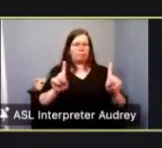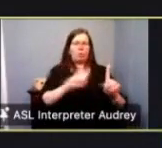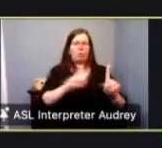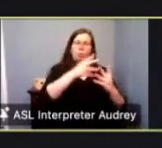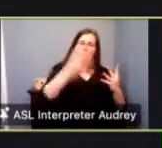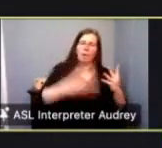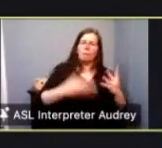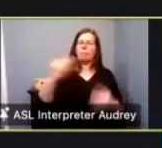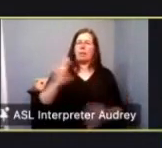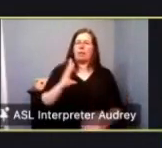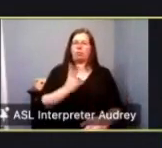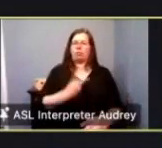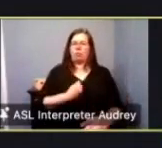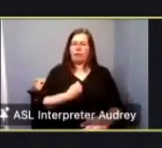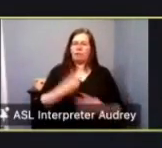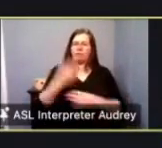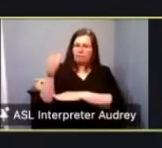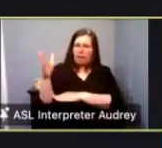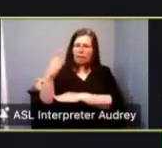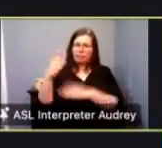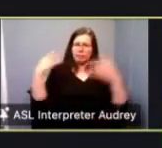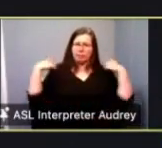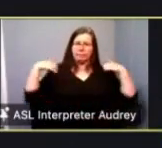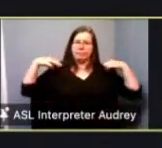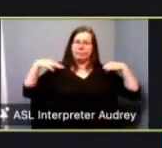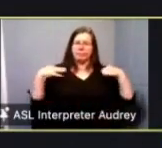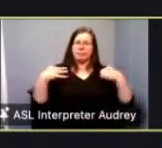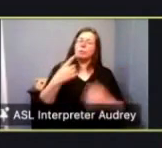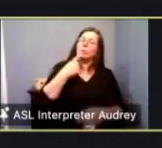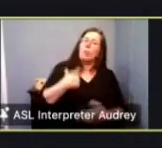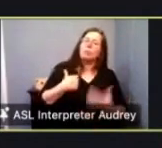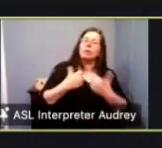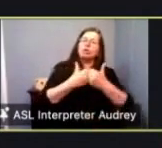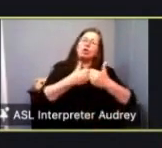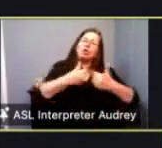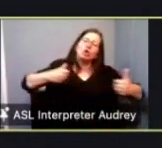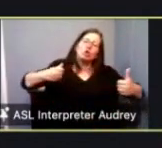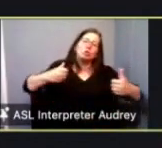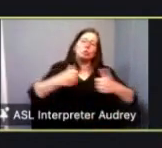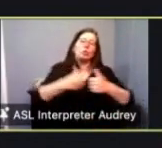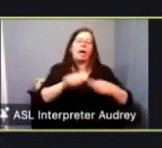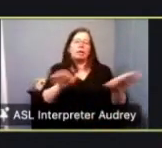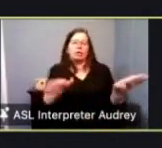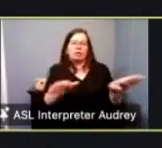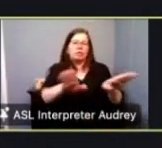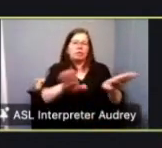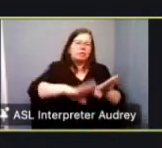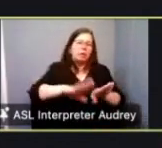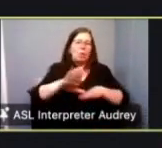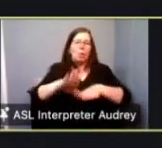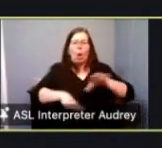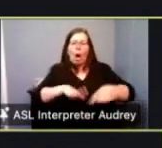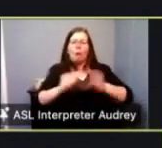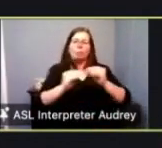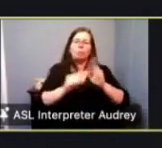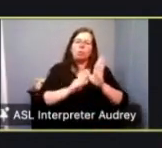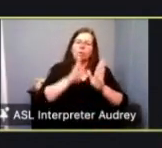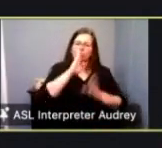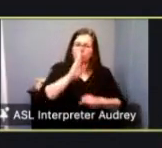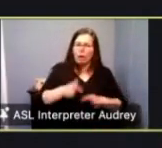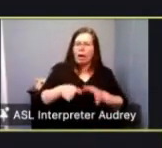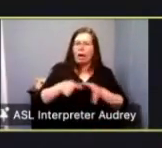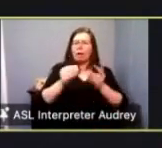pride flags. I was told to stretch my hamstring this way, turn my foot that way, walk straighter, stand taller,